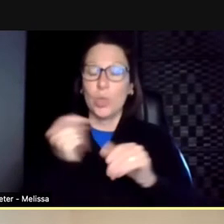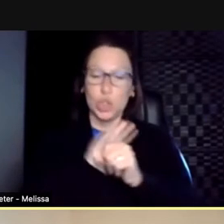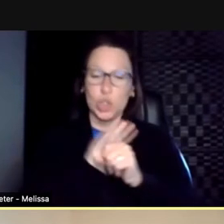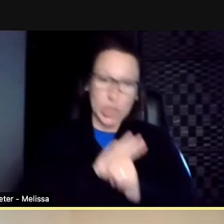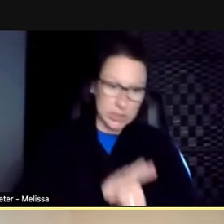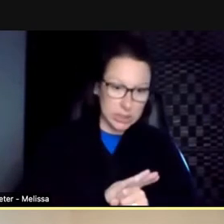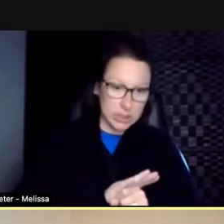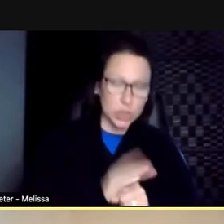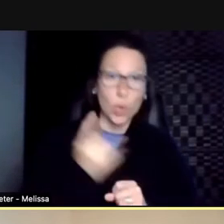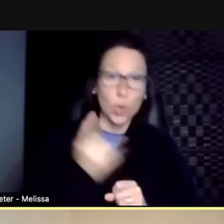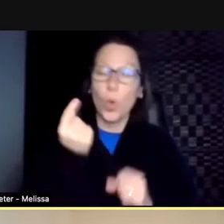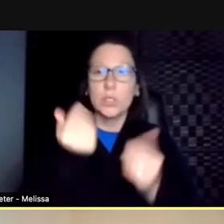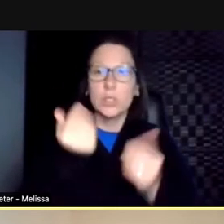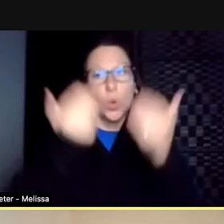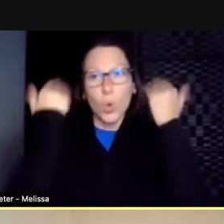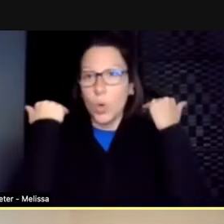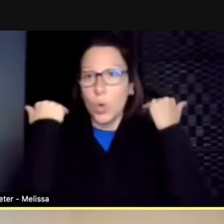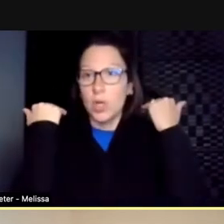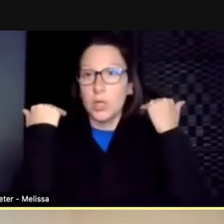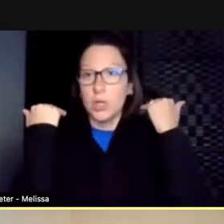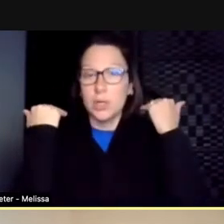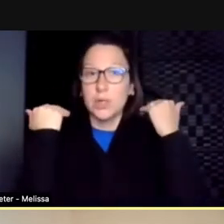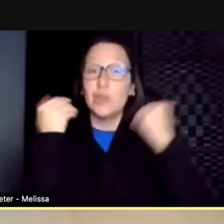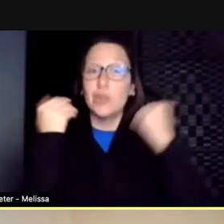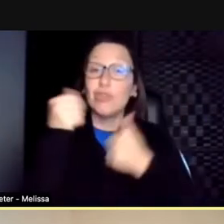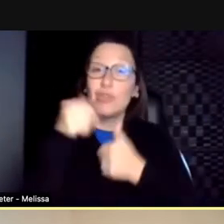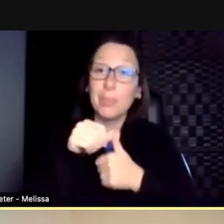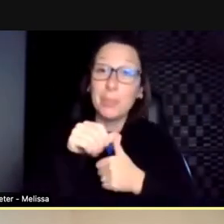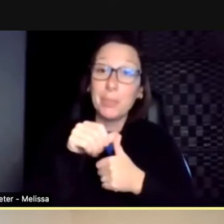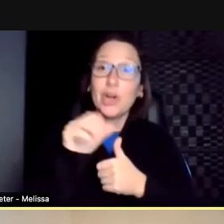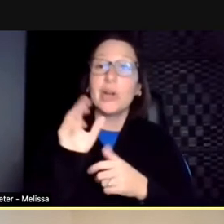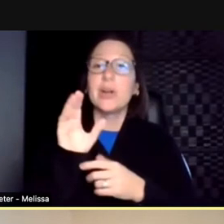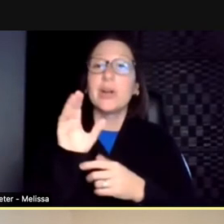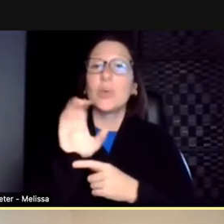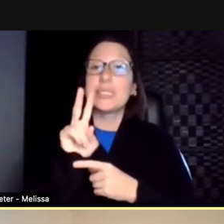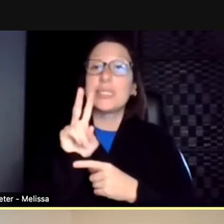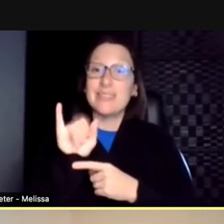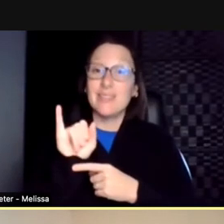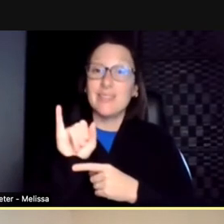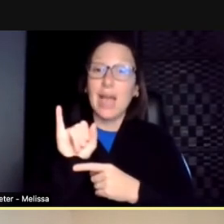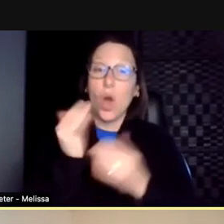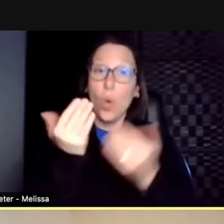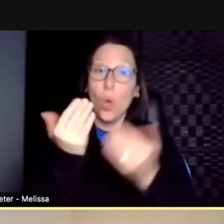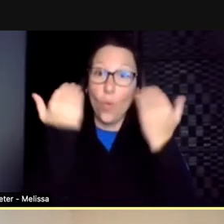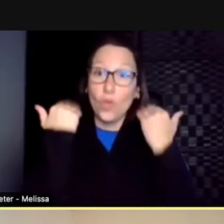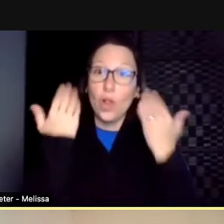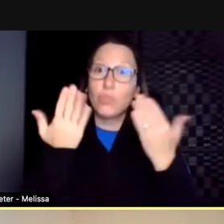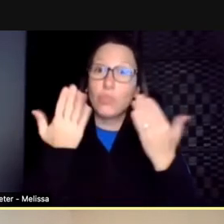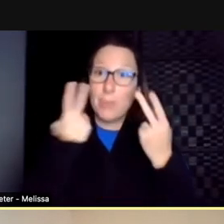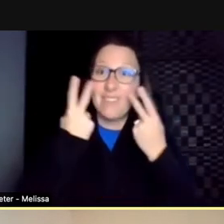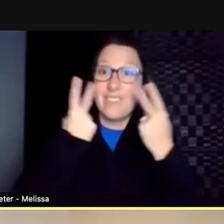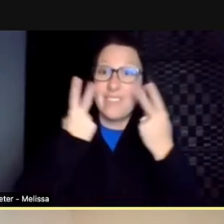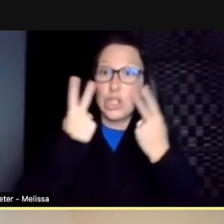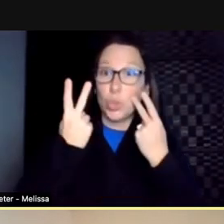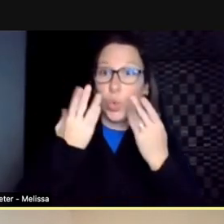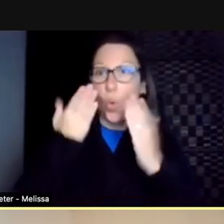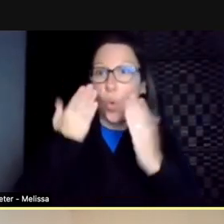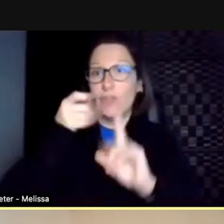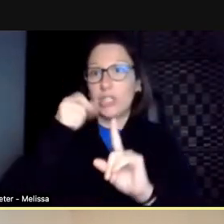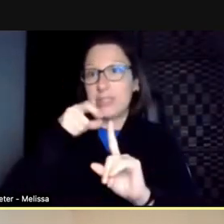what overloads the child is probably going to be some visual overstimulation, maybe some